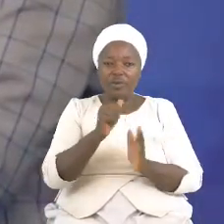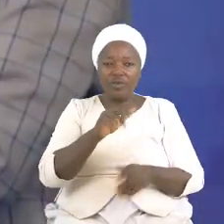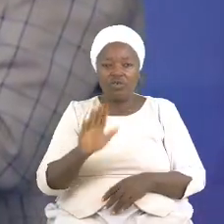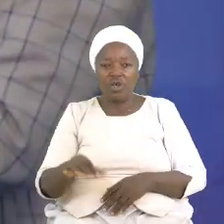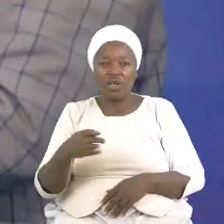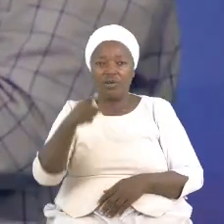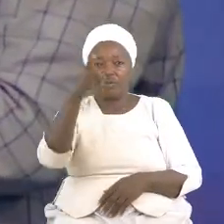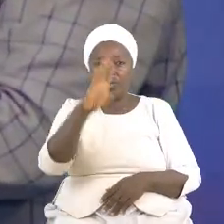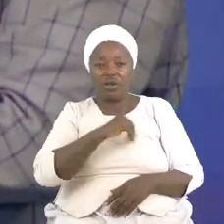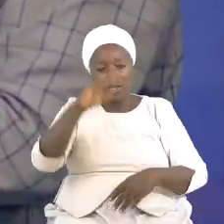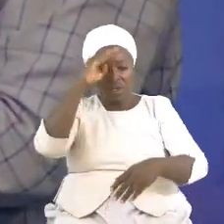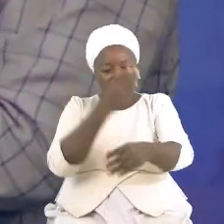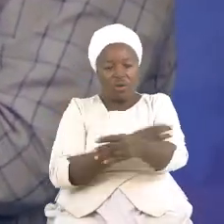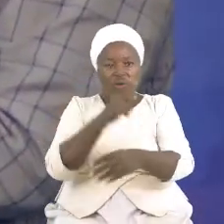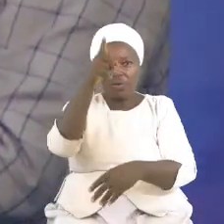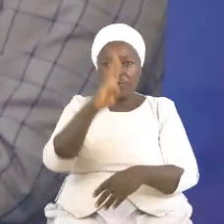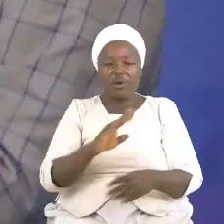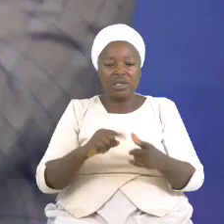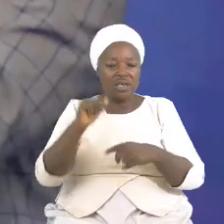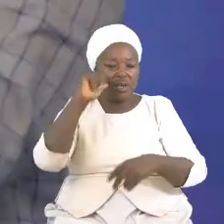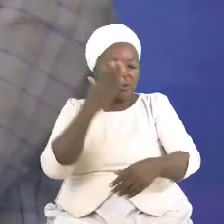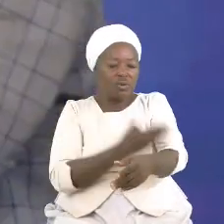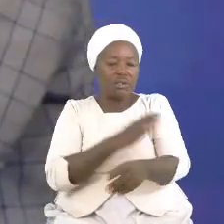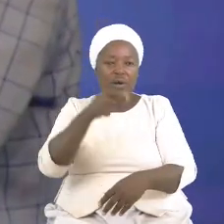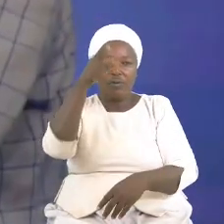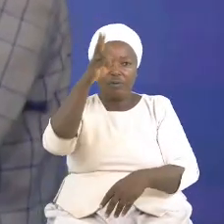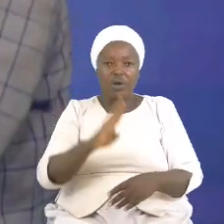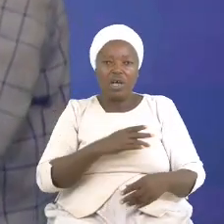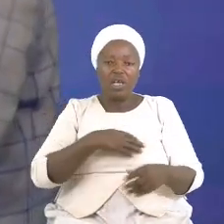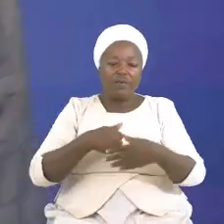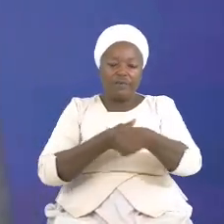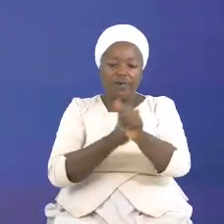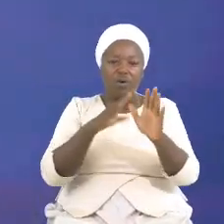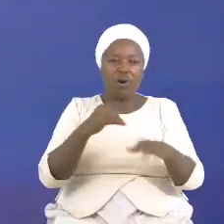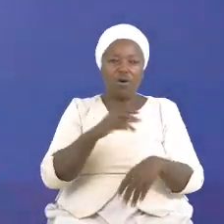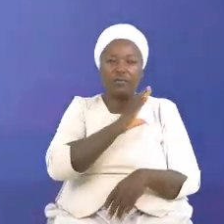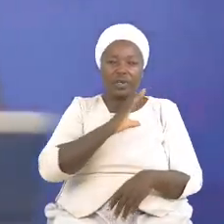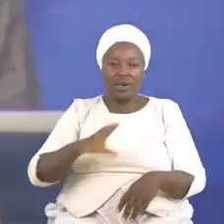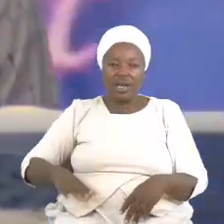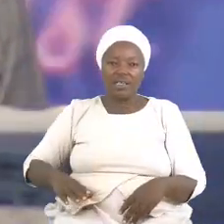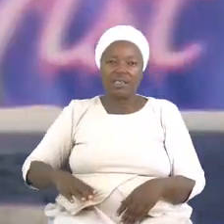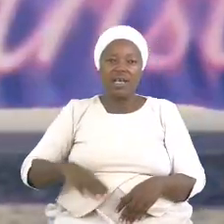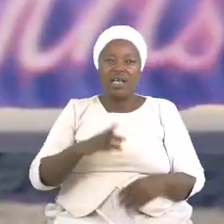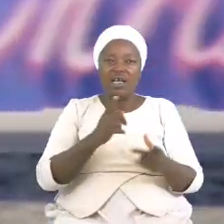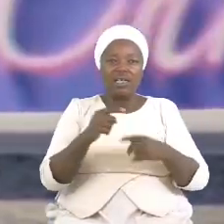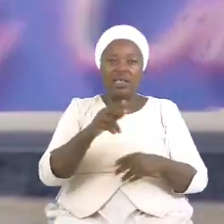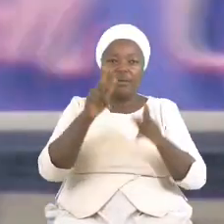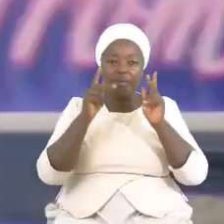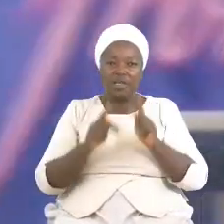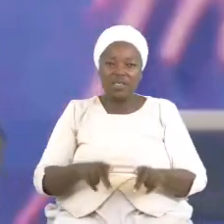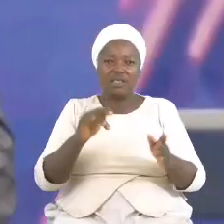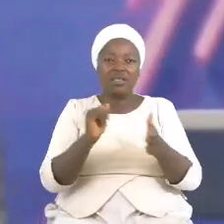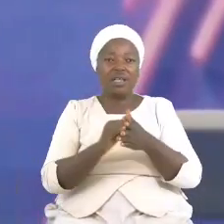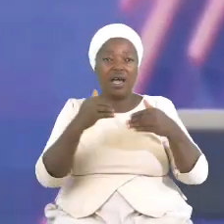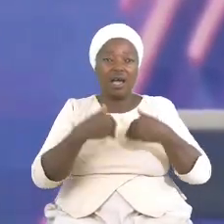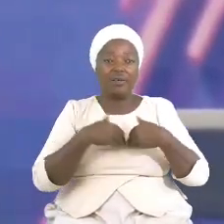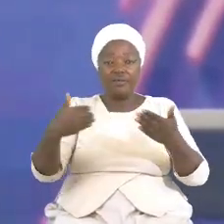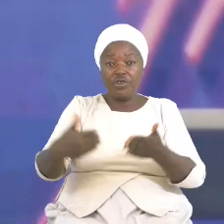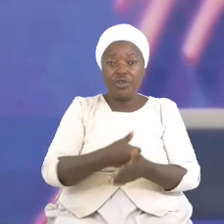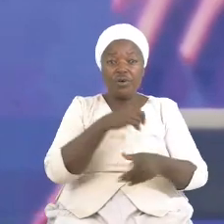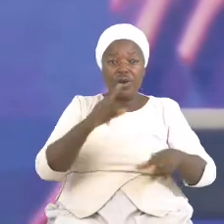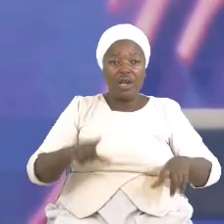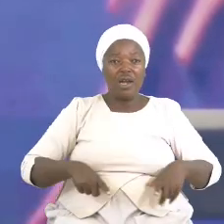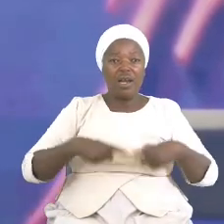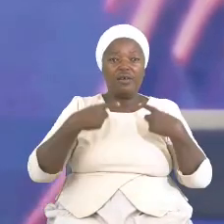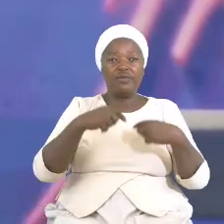God, a daughter of God, a follower of Christ, a person that has new life because